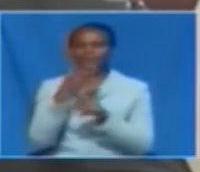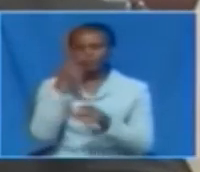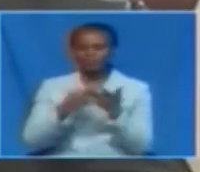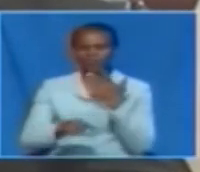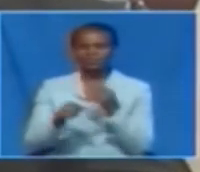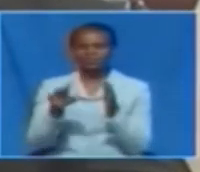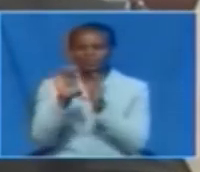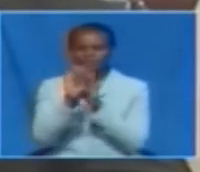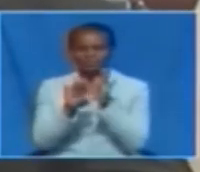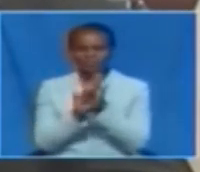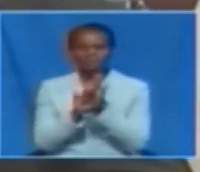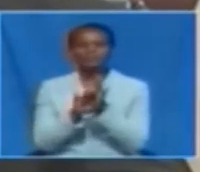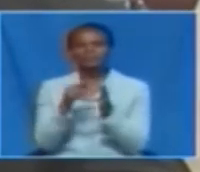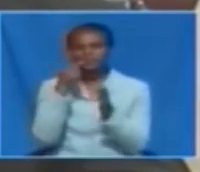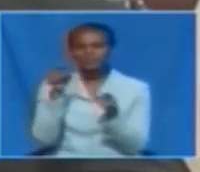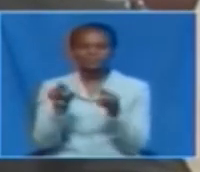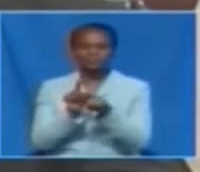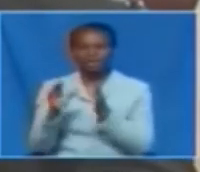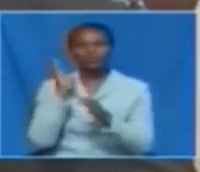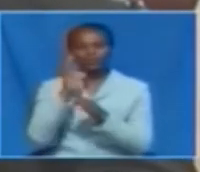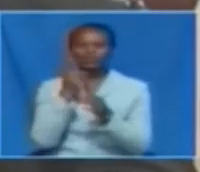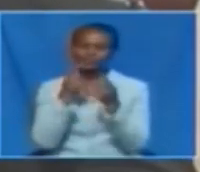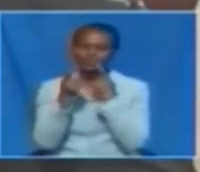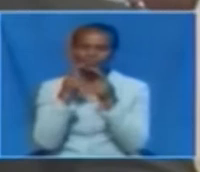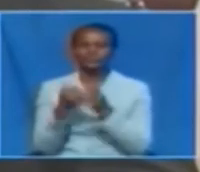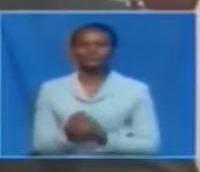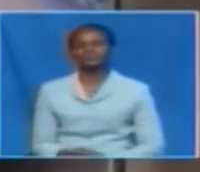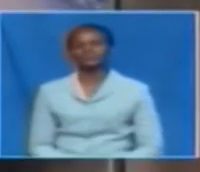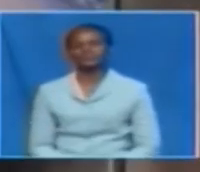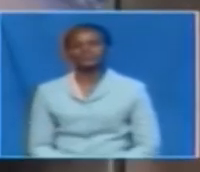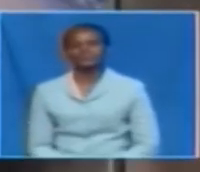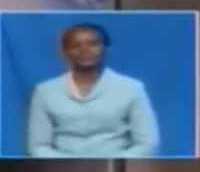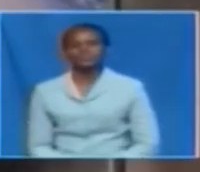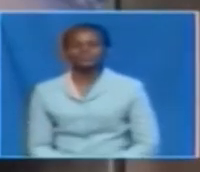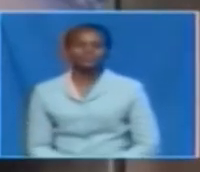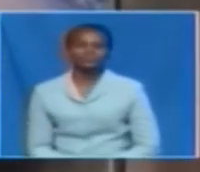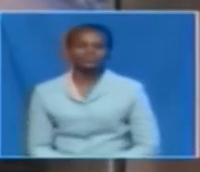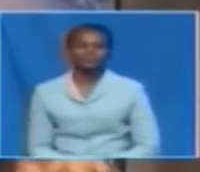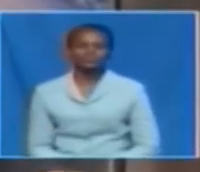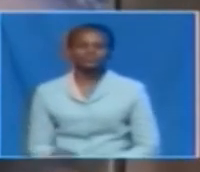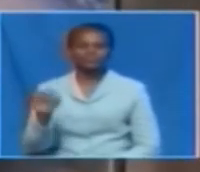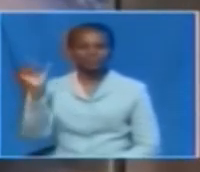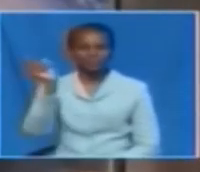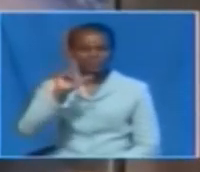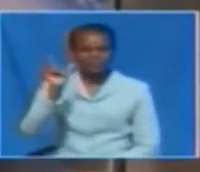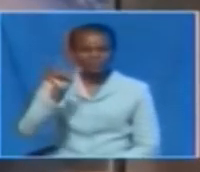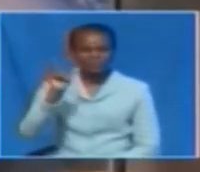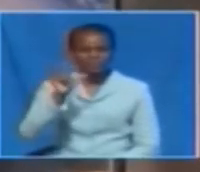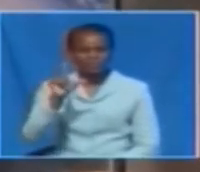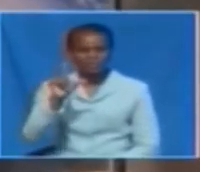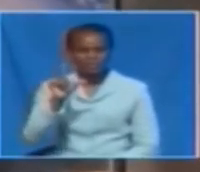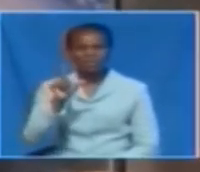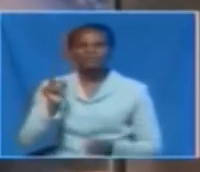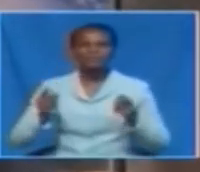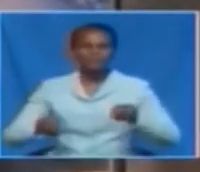what the Bible expects from me and what God expects from me. There's a question and a real concern that probably the MMD is being overrated in